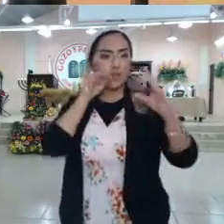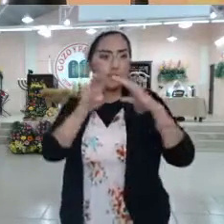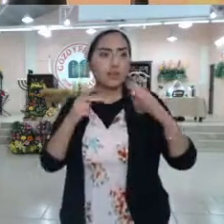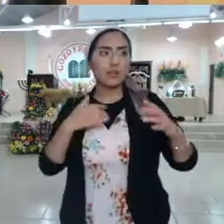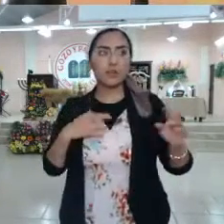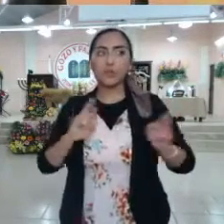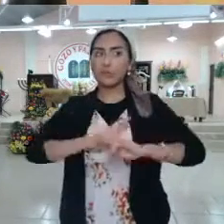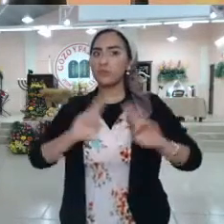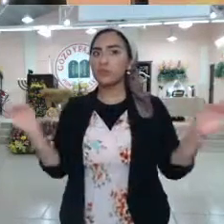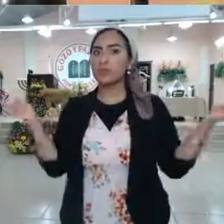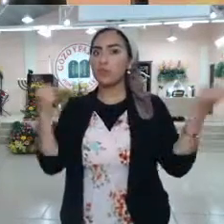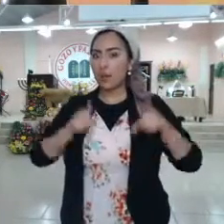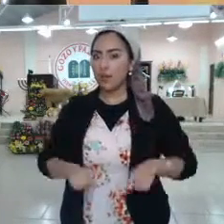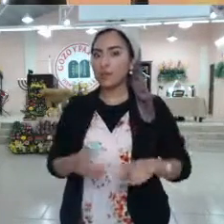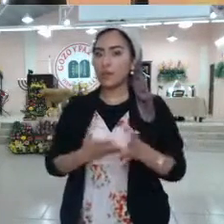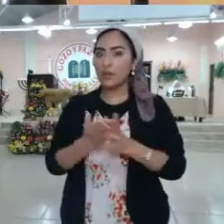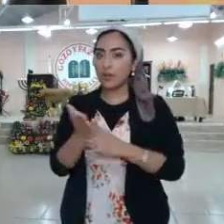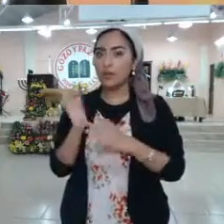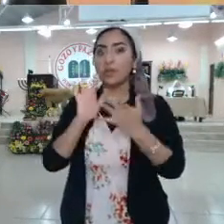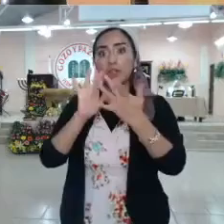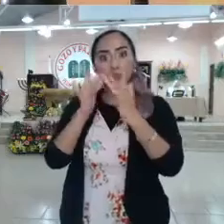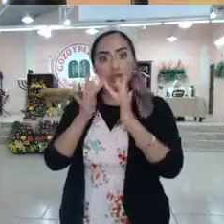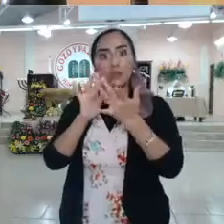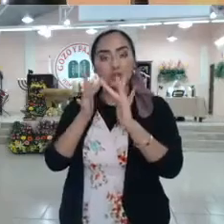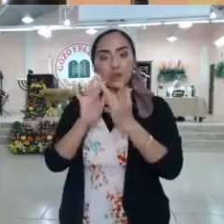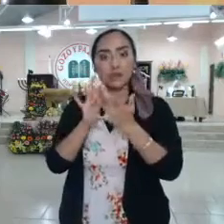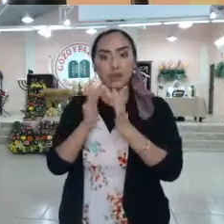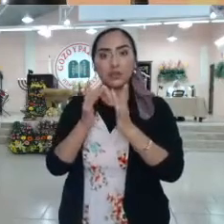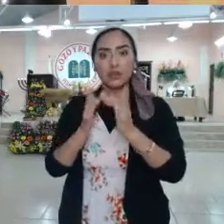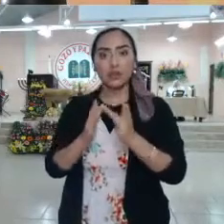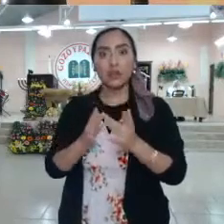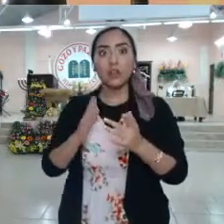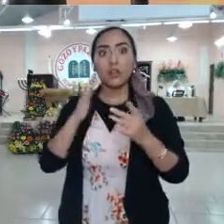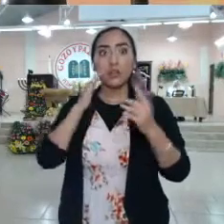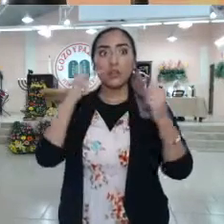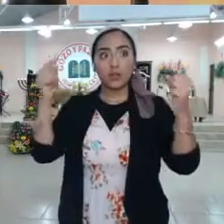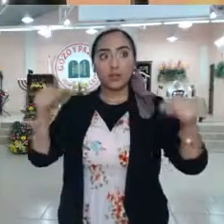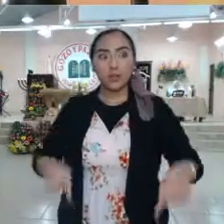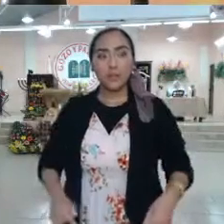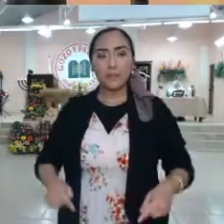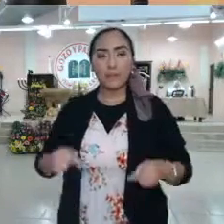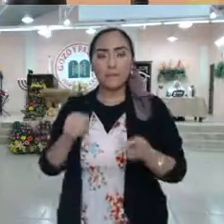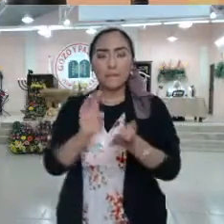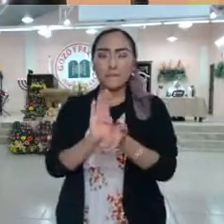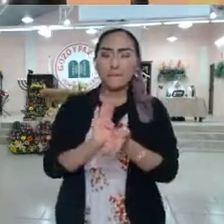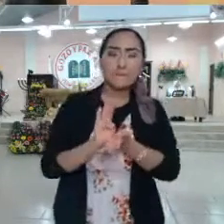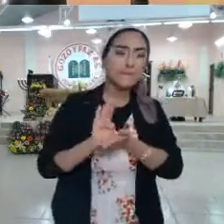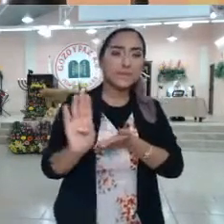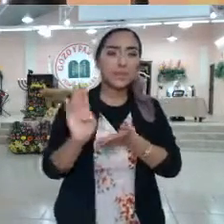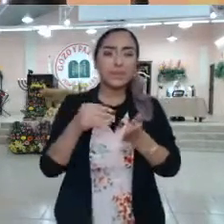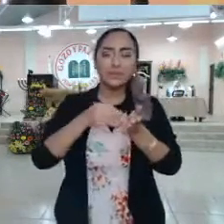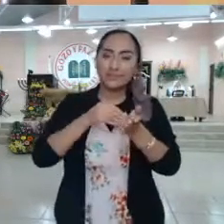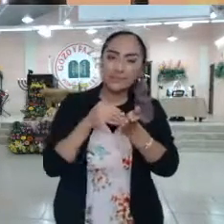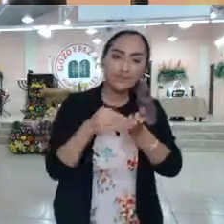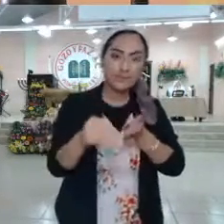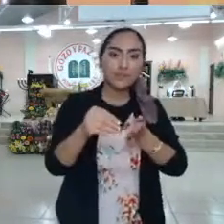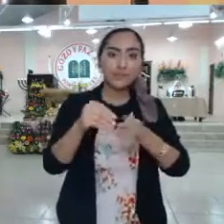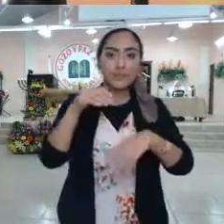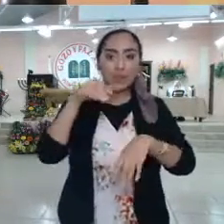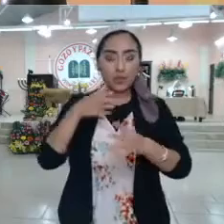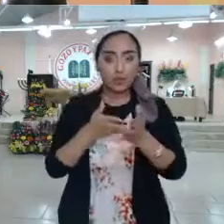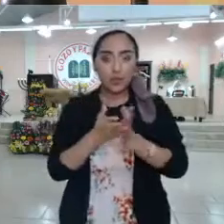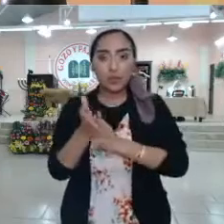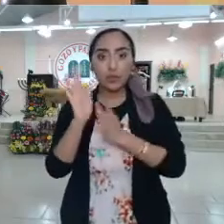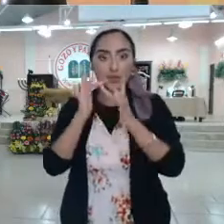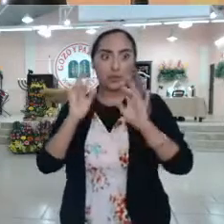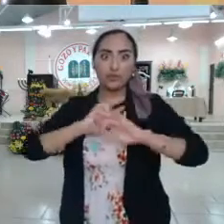that que ya se prophecy, I'm cumplió sure that it's a través de being internet. done through the internet. Van a venir millones, van a estar Millions aquí are going millones. to A come. través de Millions are internet going lo